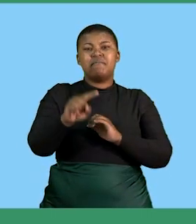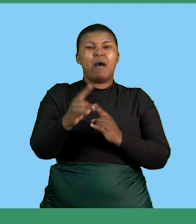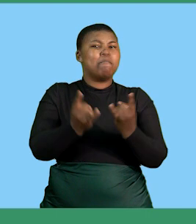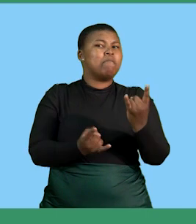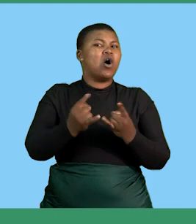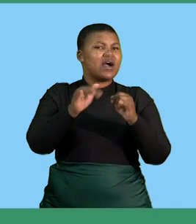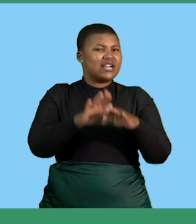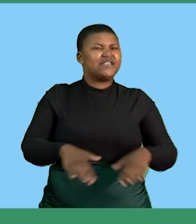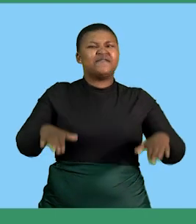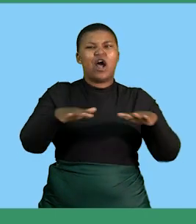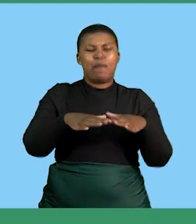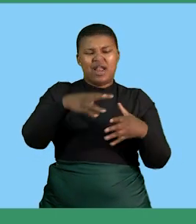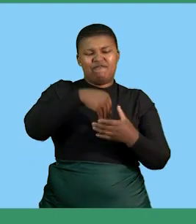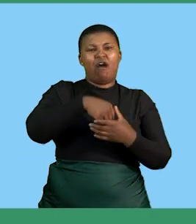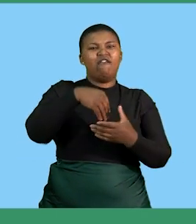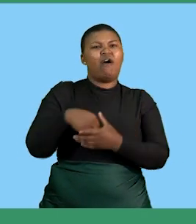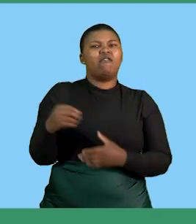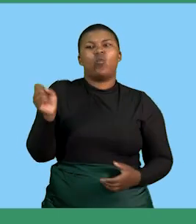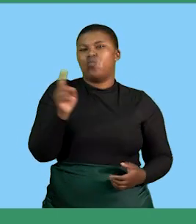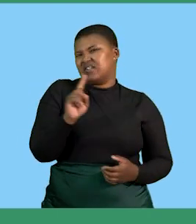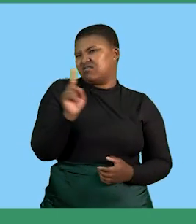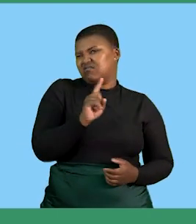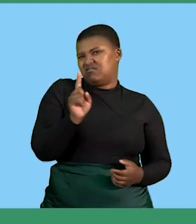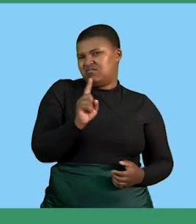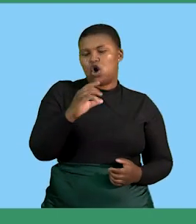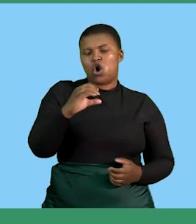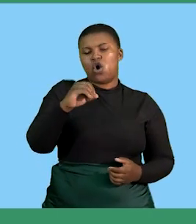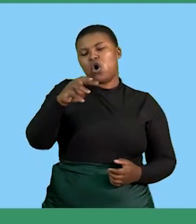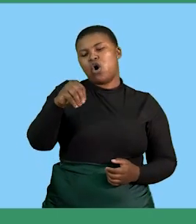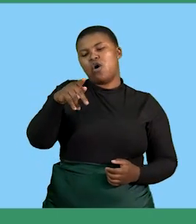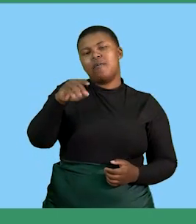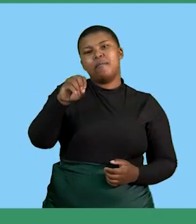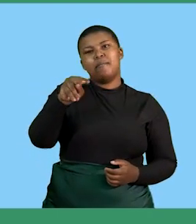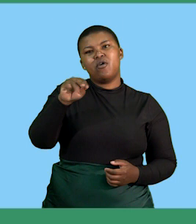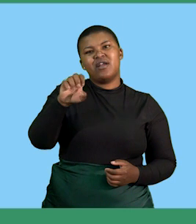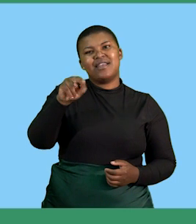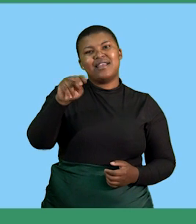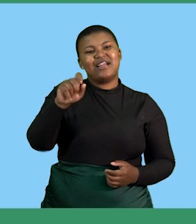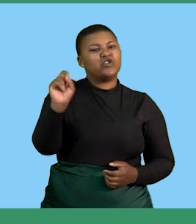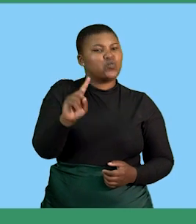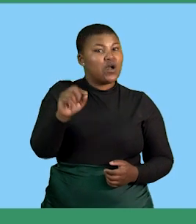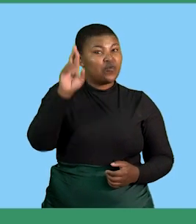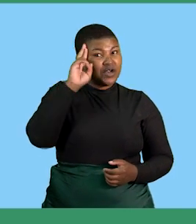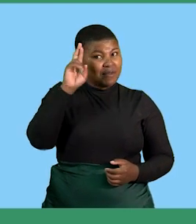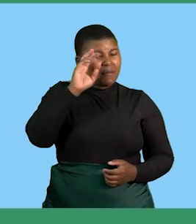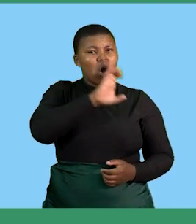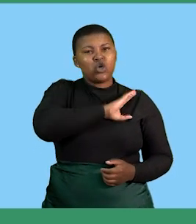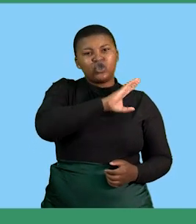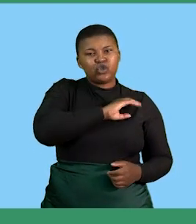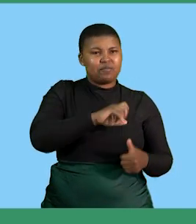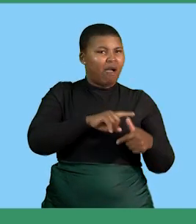environment component. So that's what we need to identify. So remember, the components will be